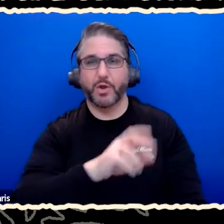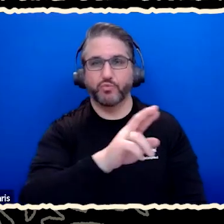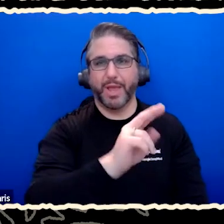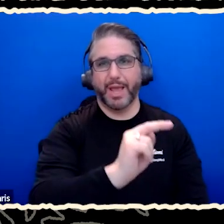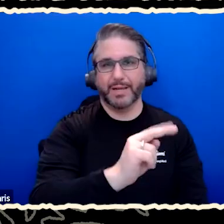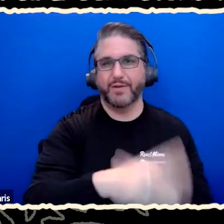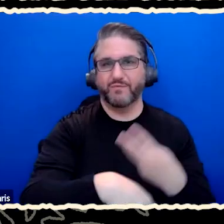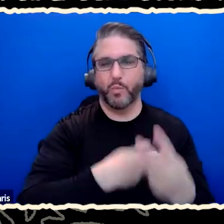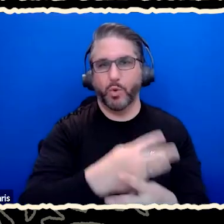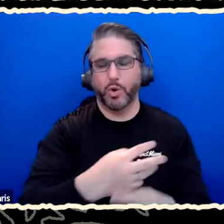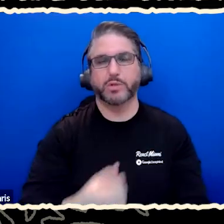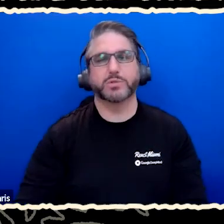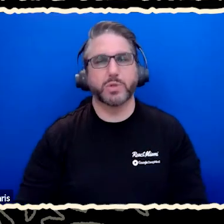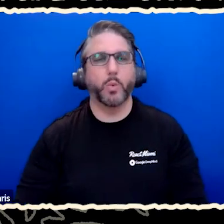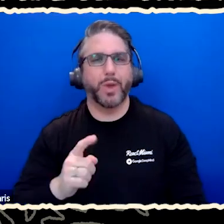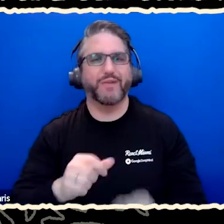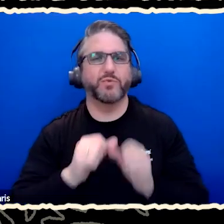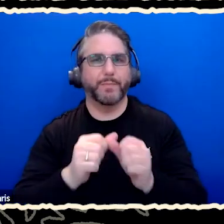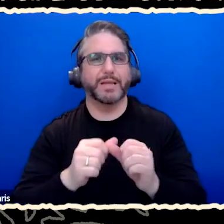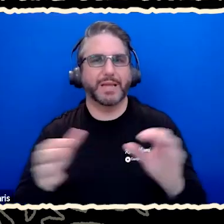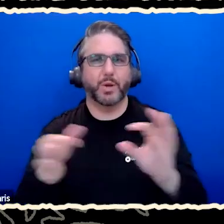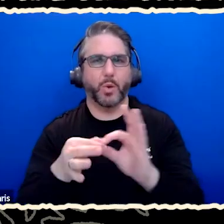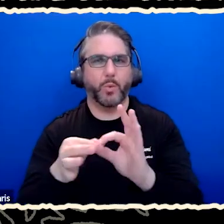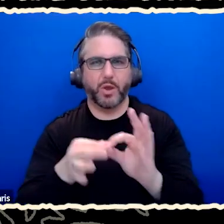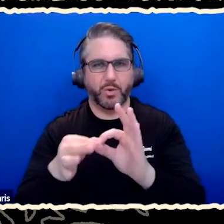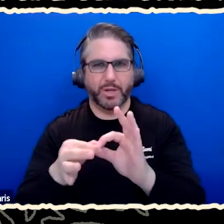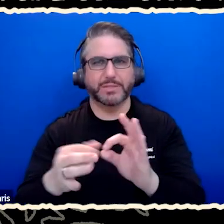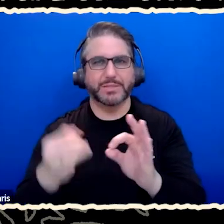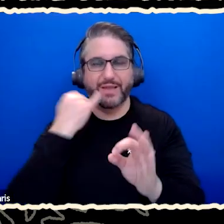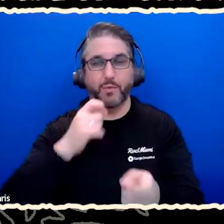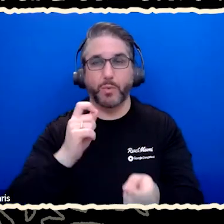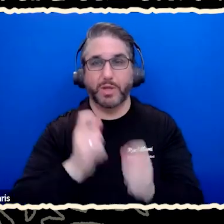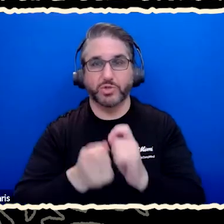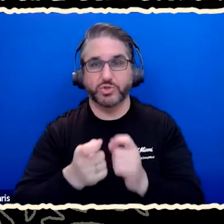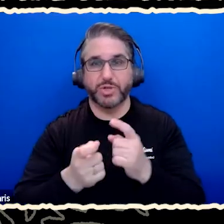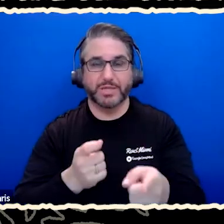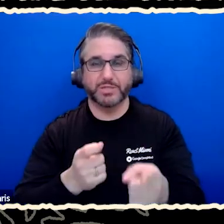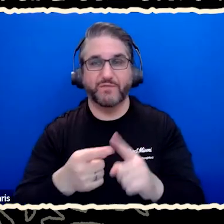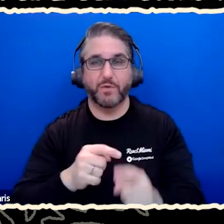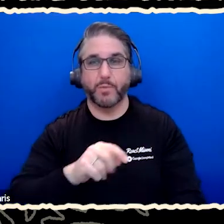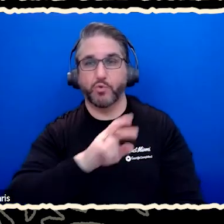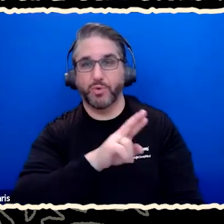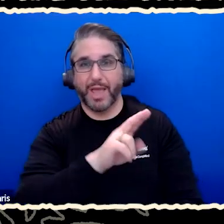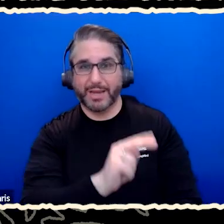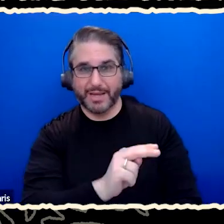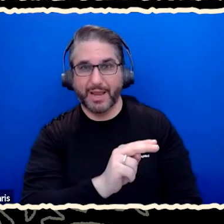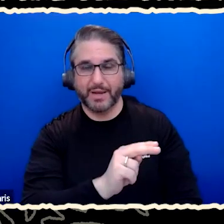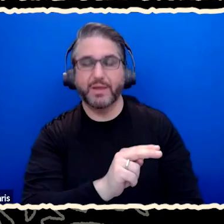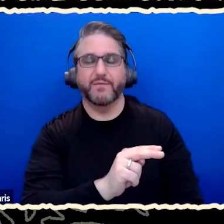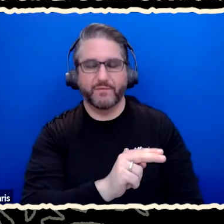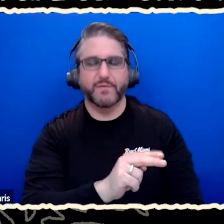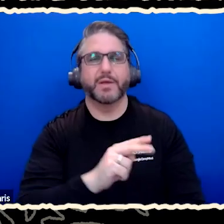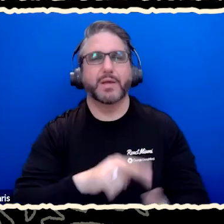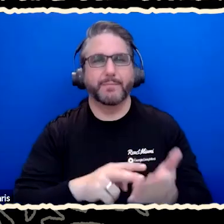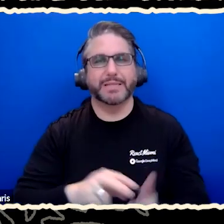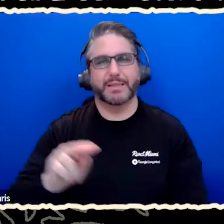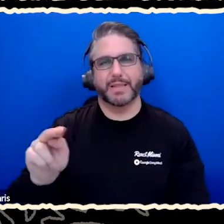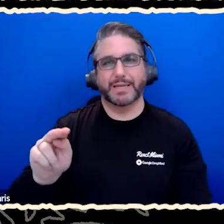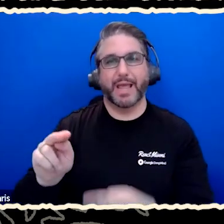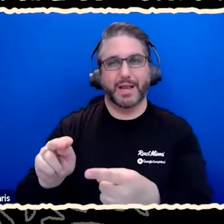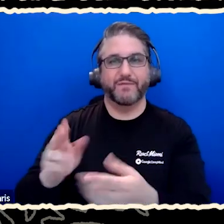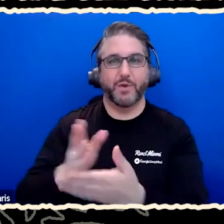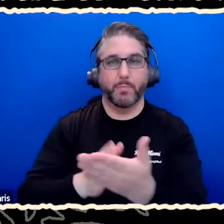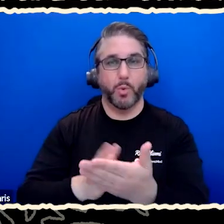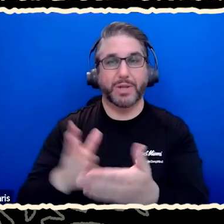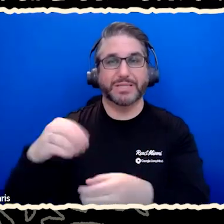So we need to maintain coherence. If we change the same variable from React Native, we should expect that native components